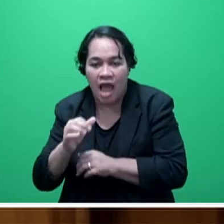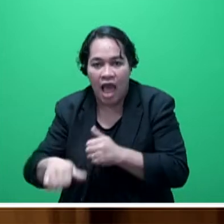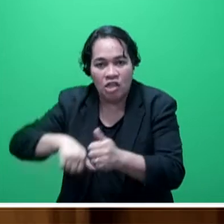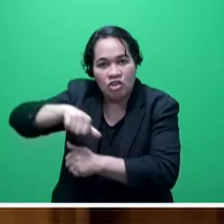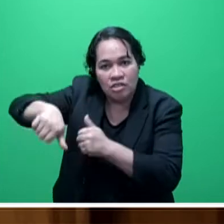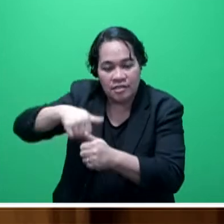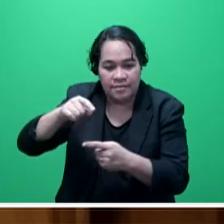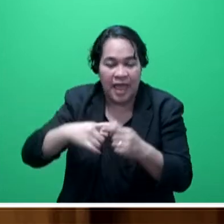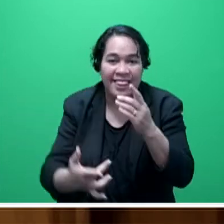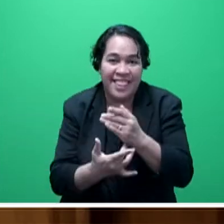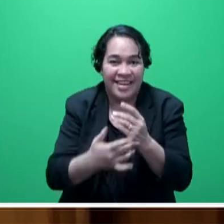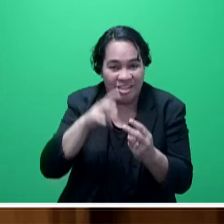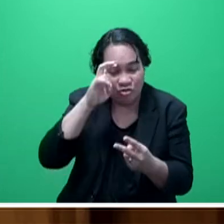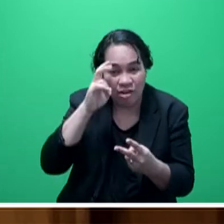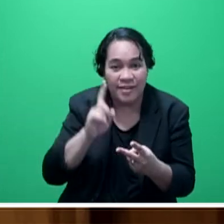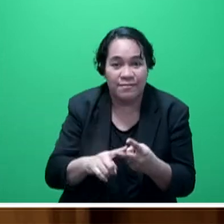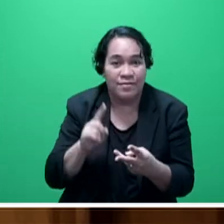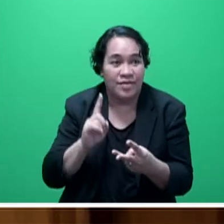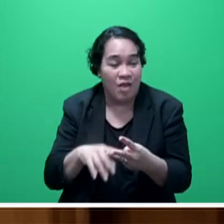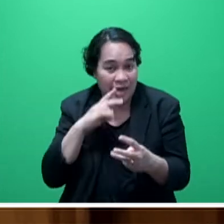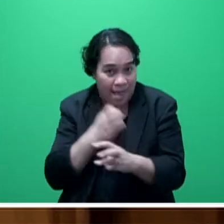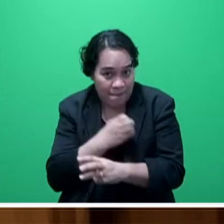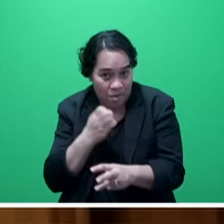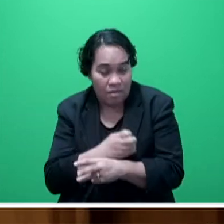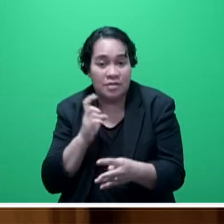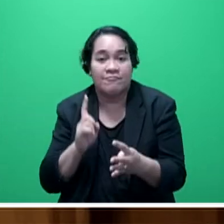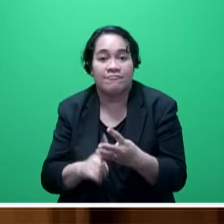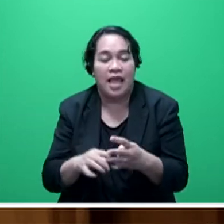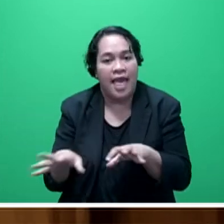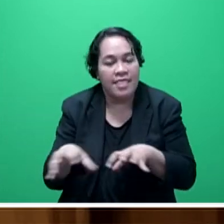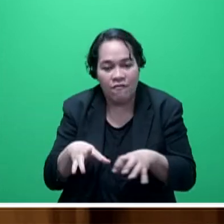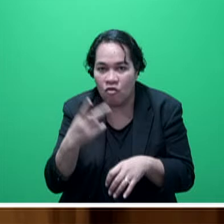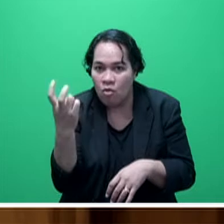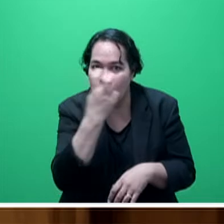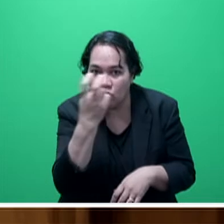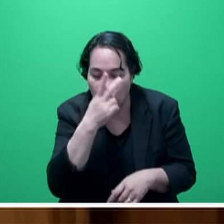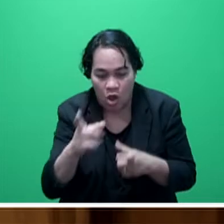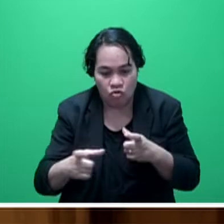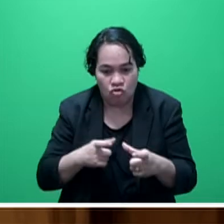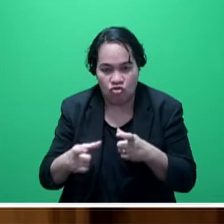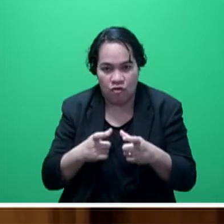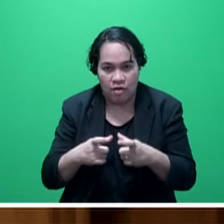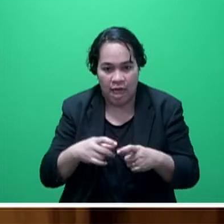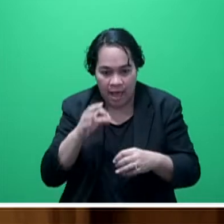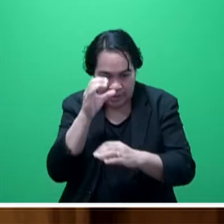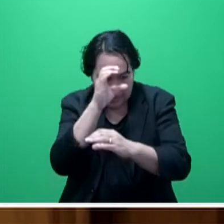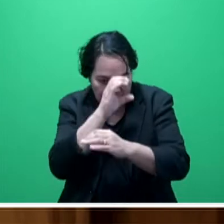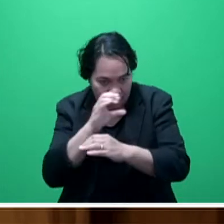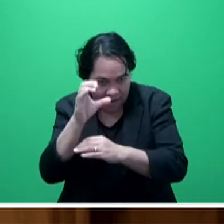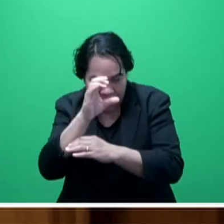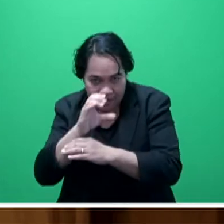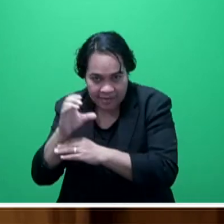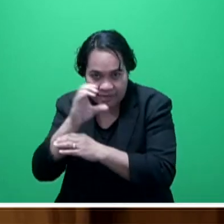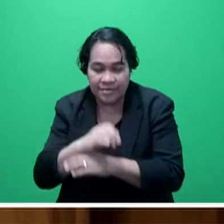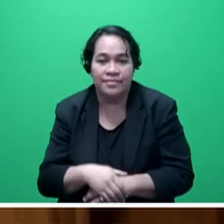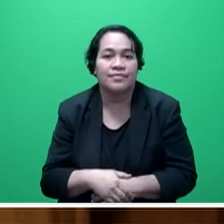technical training, fed deployment, and activities of monitoring, control, and surveillance. Honourable